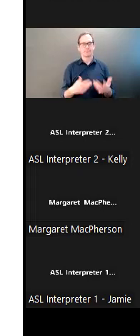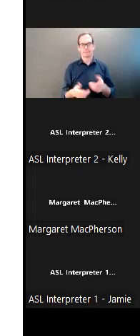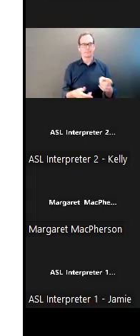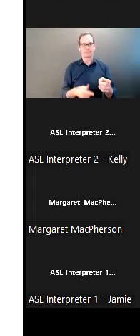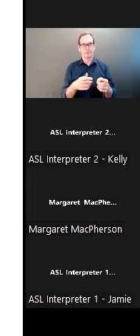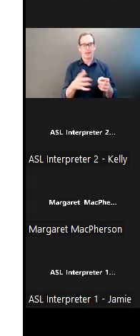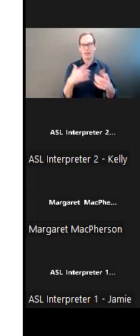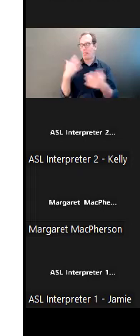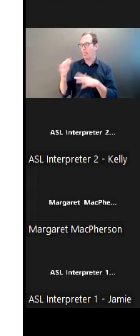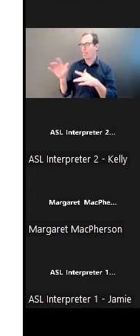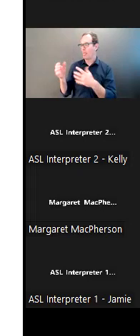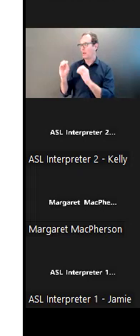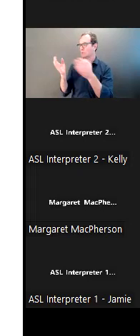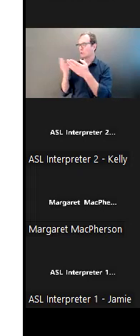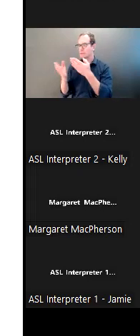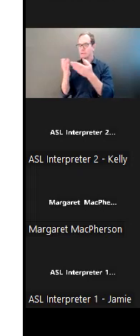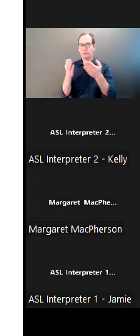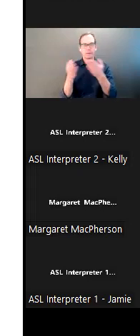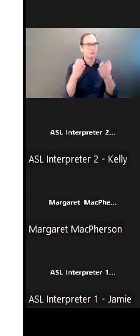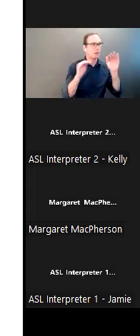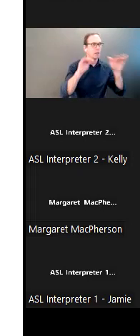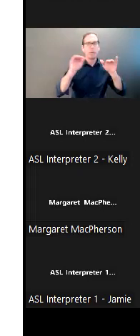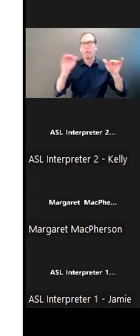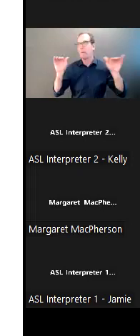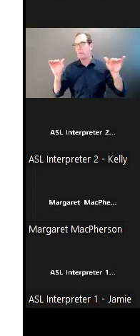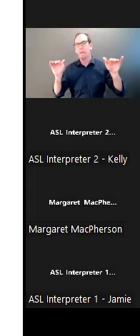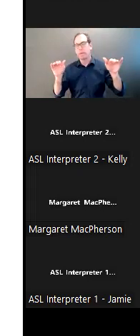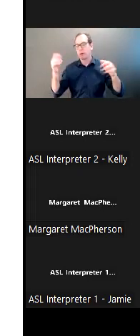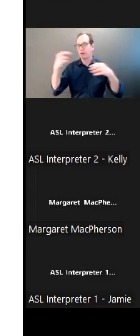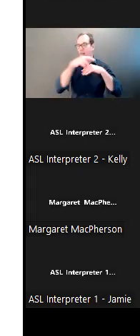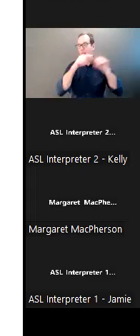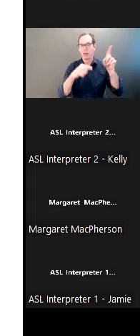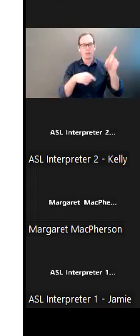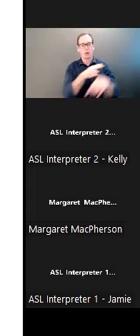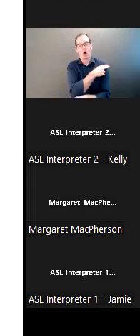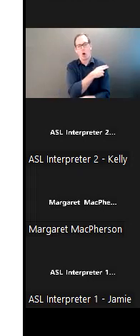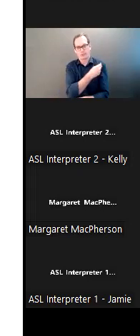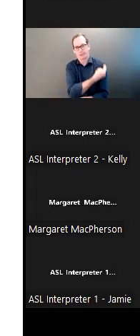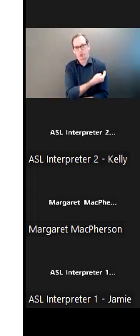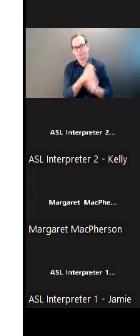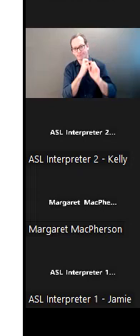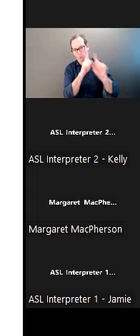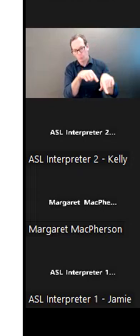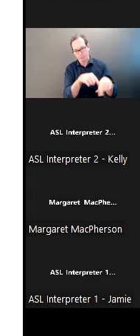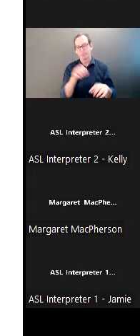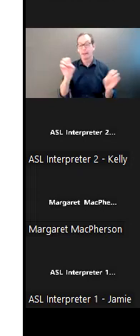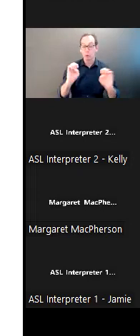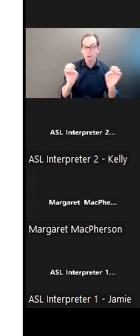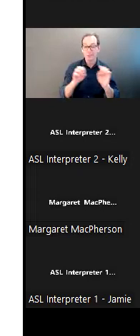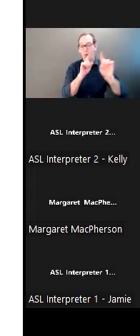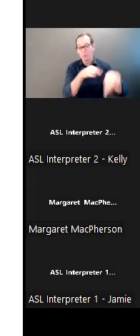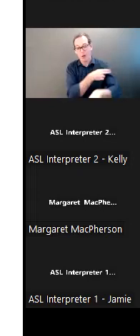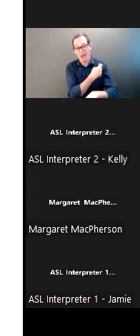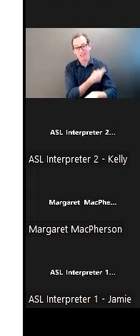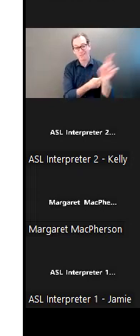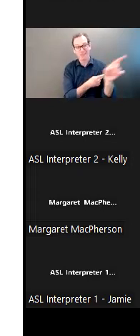nowhere else to go, you've got a provider that's in a situation where they don't want to interact positively with a patient, and a patient who's feeling